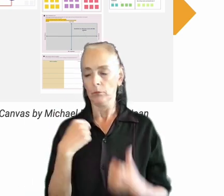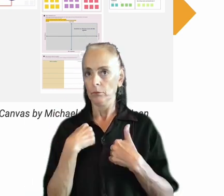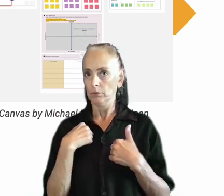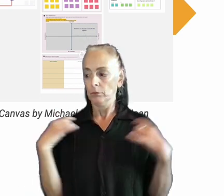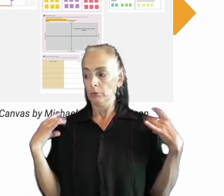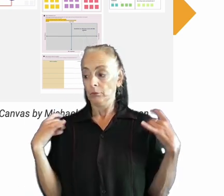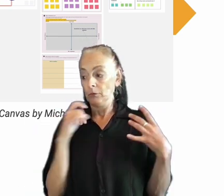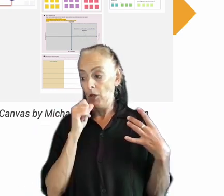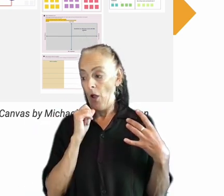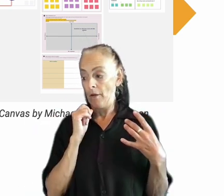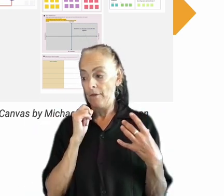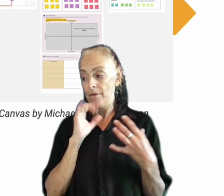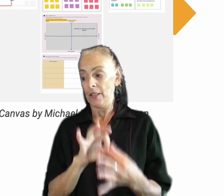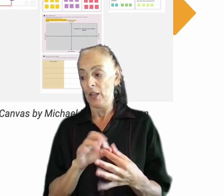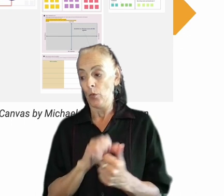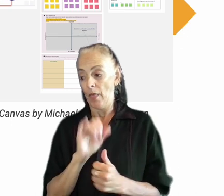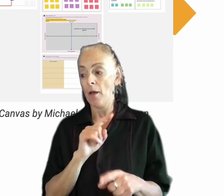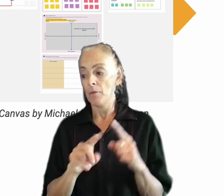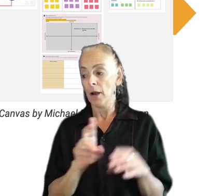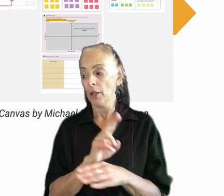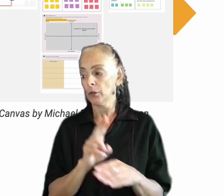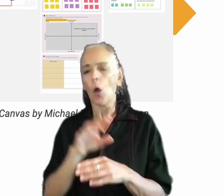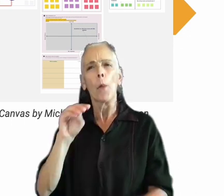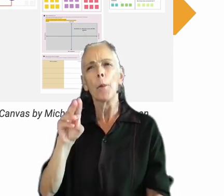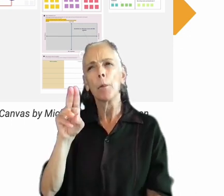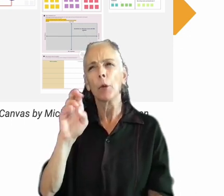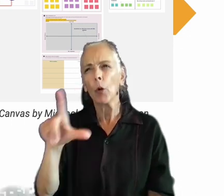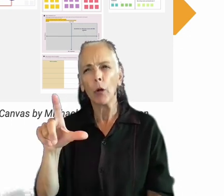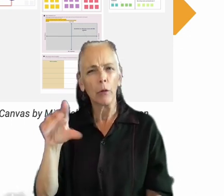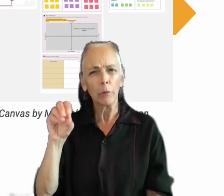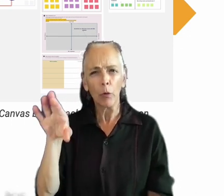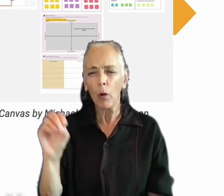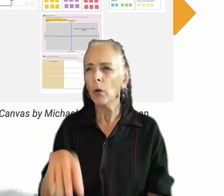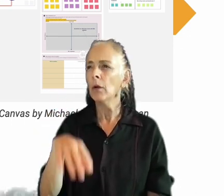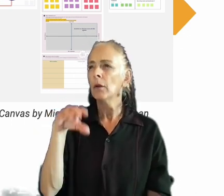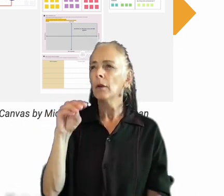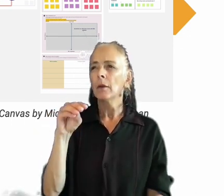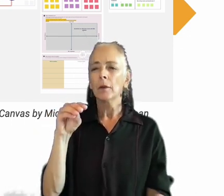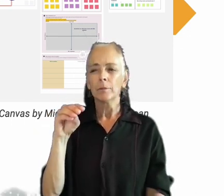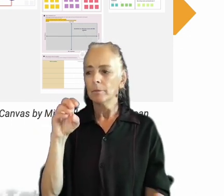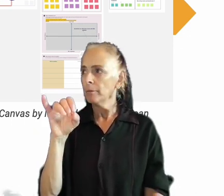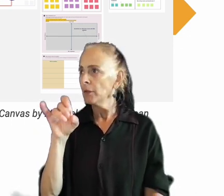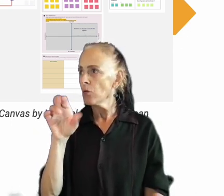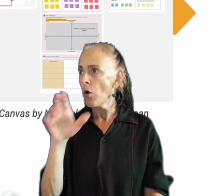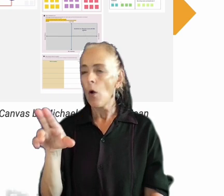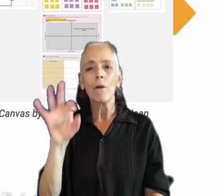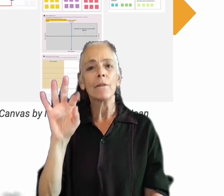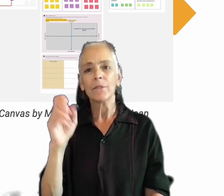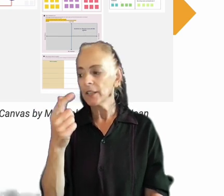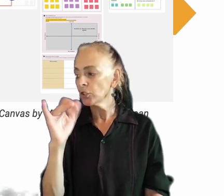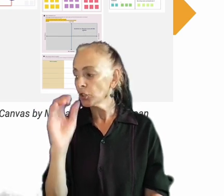with but have enjoyed using in the past there's also mural i believe figma now has fig jam so these are all collaborative white boards and they're